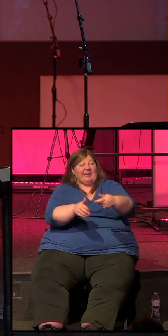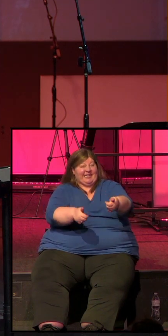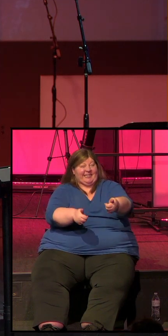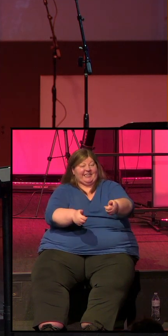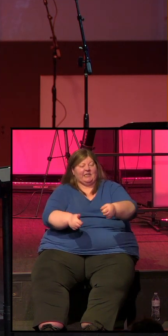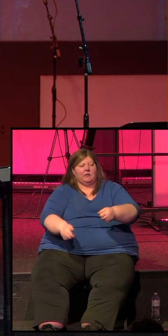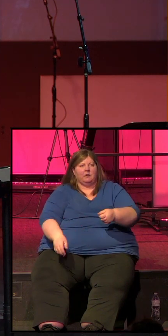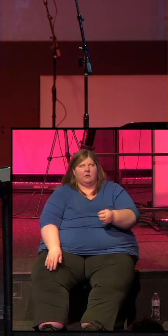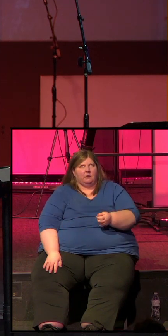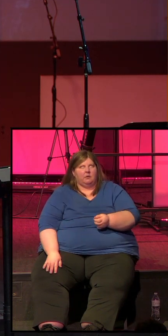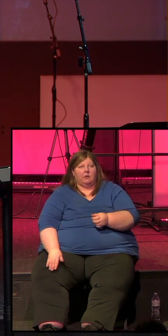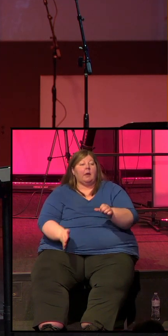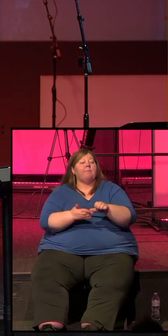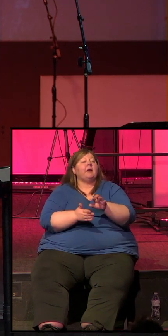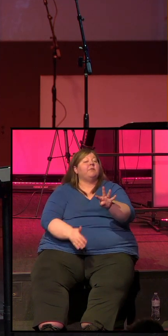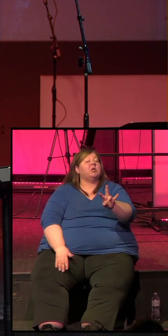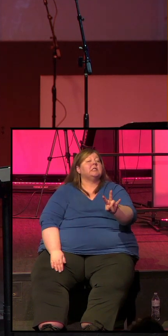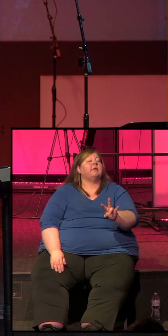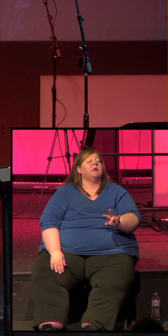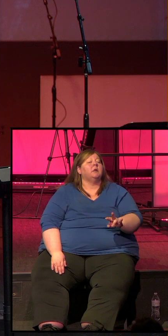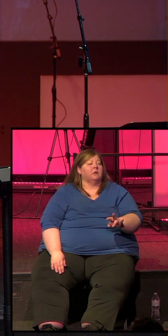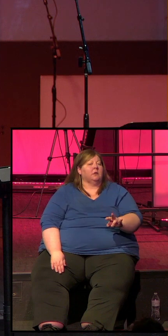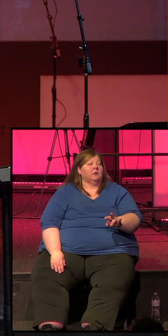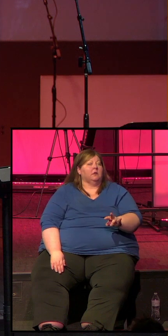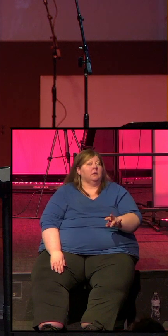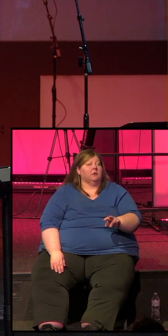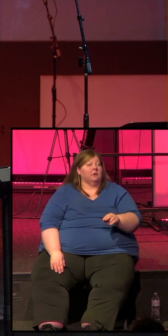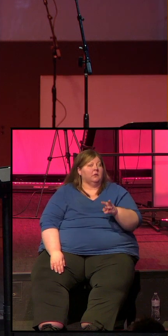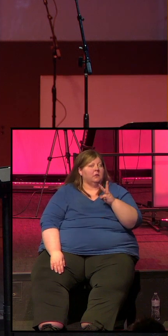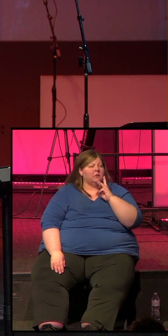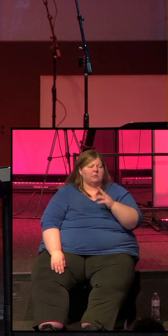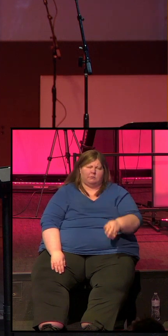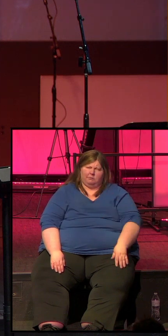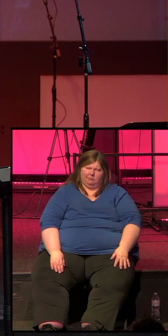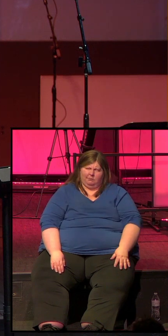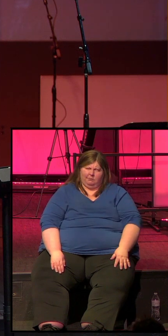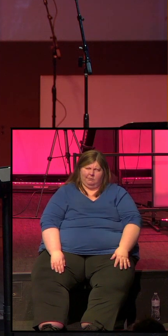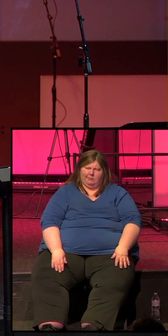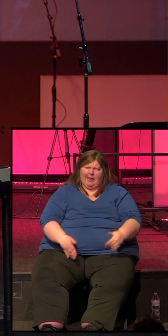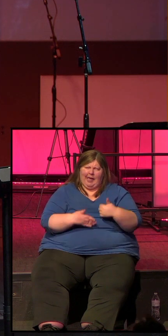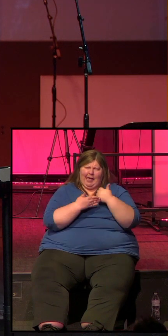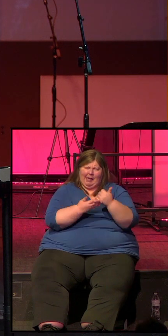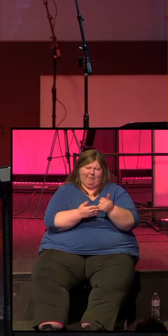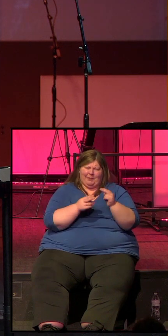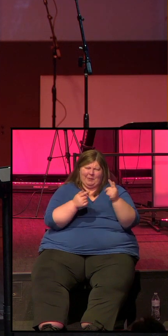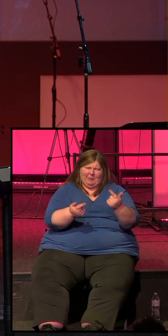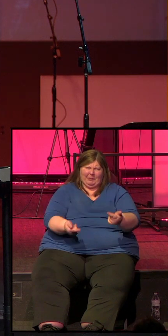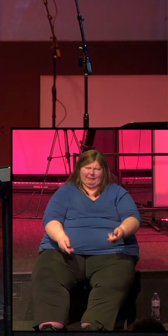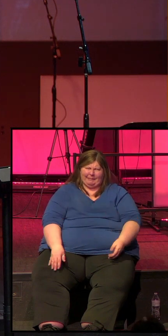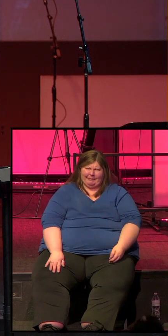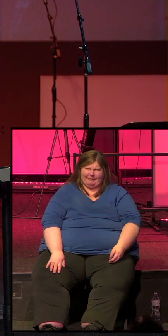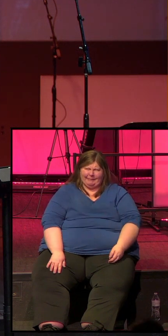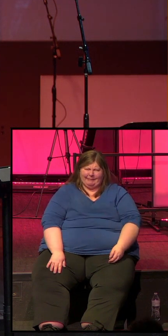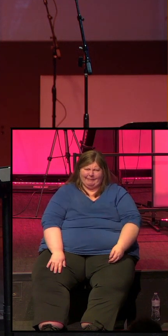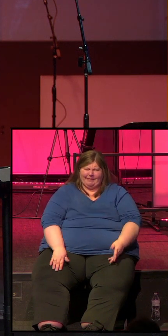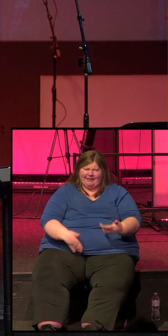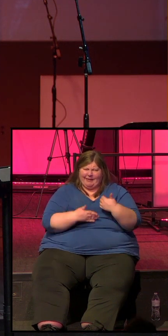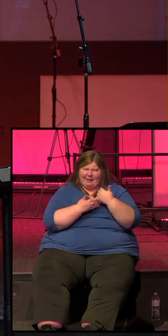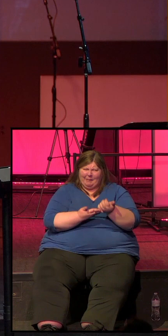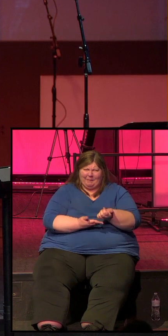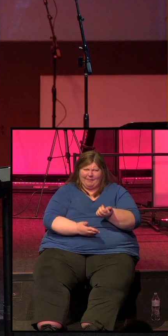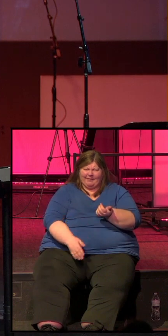And you just thought, page 47. This water, is that going to help anybody that's drowning? Is it going to help